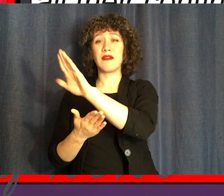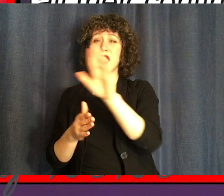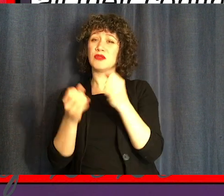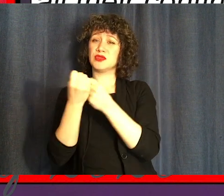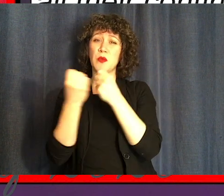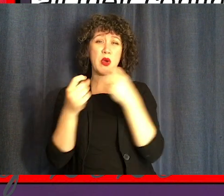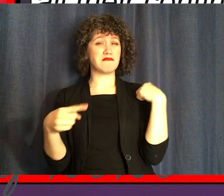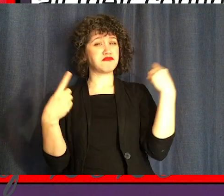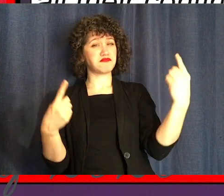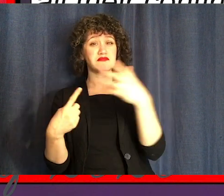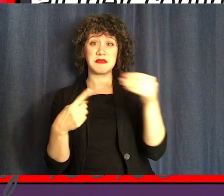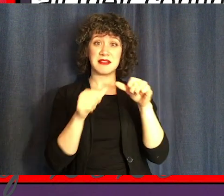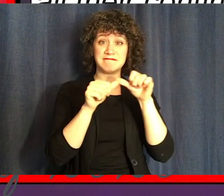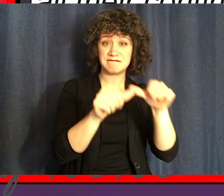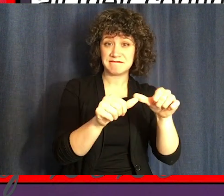support.